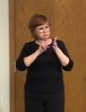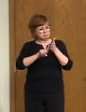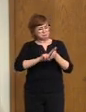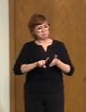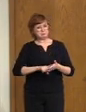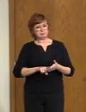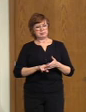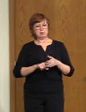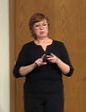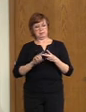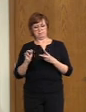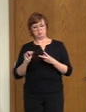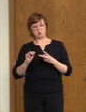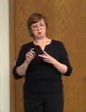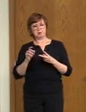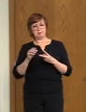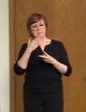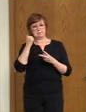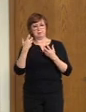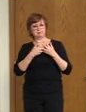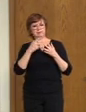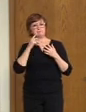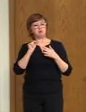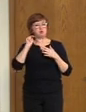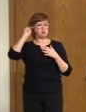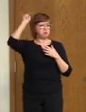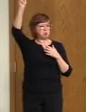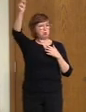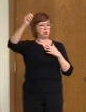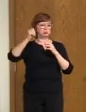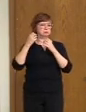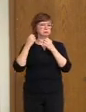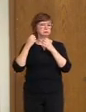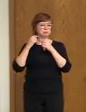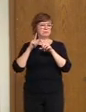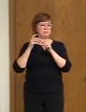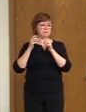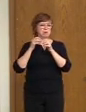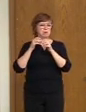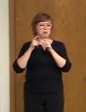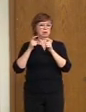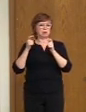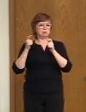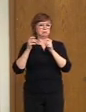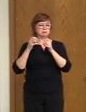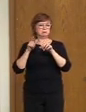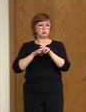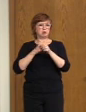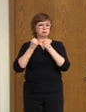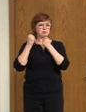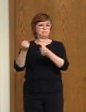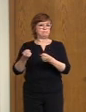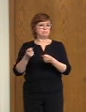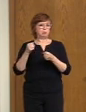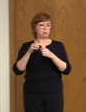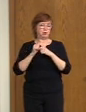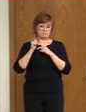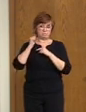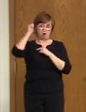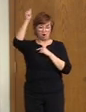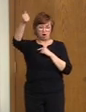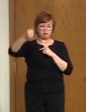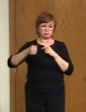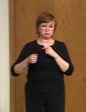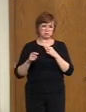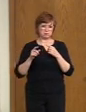suited for those environments. But then at the same time, this highlighted the importance of the pilot project.